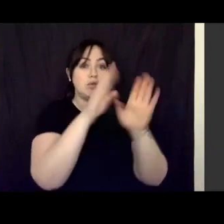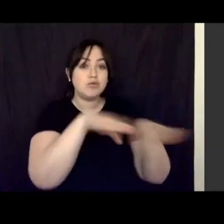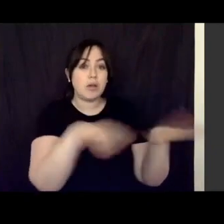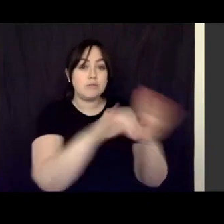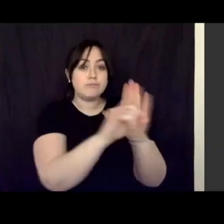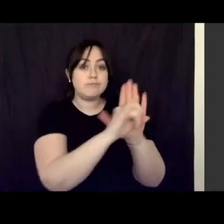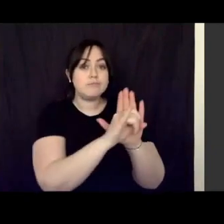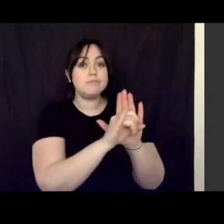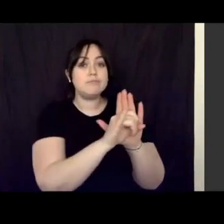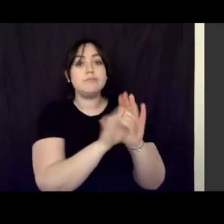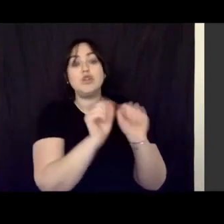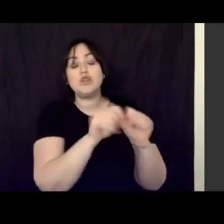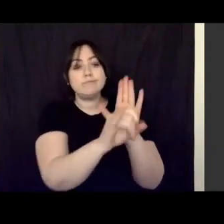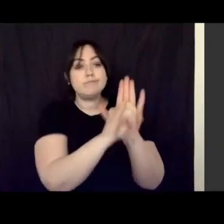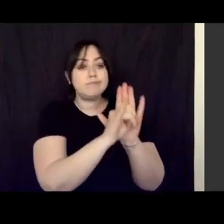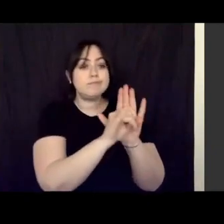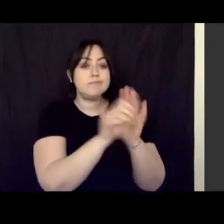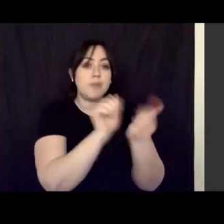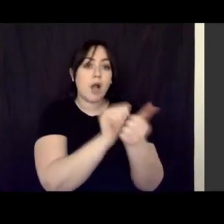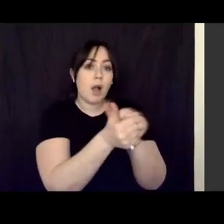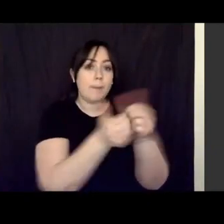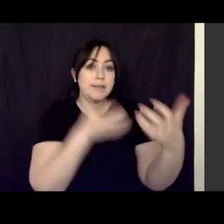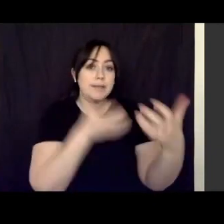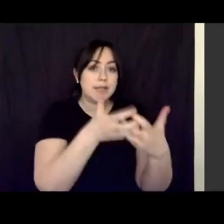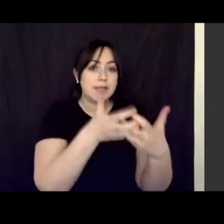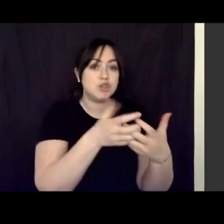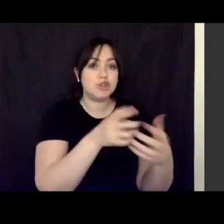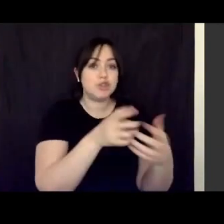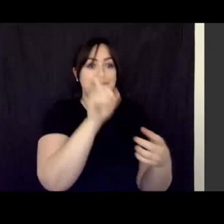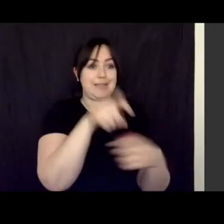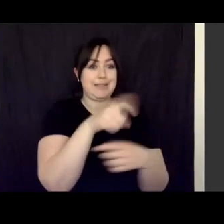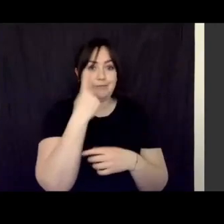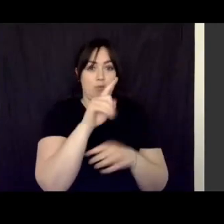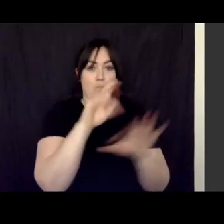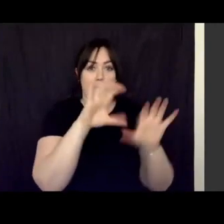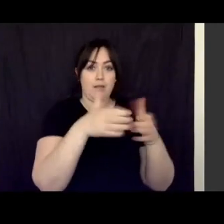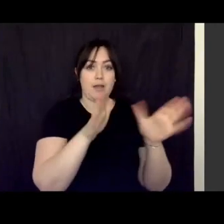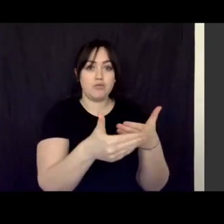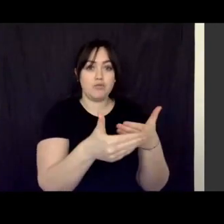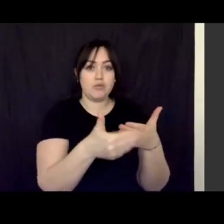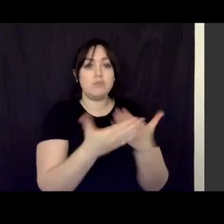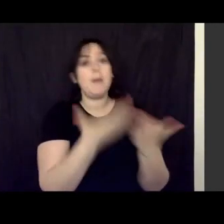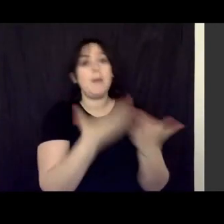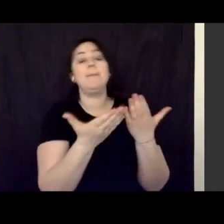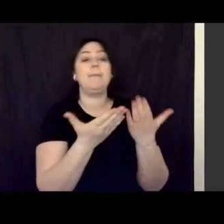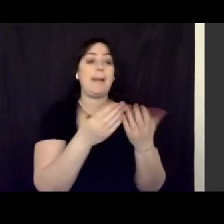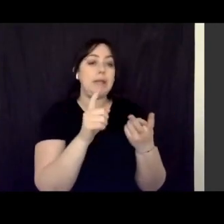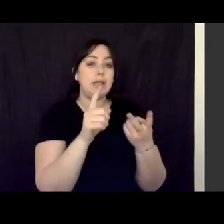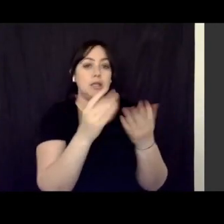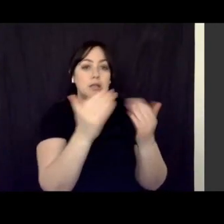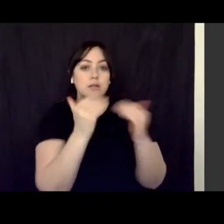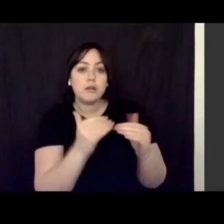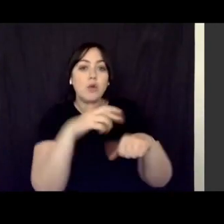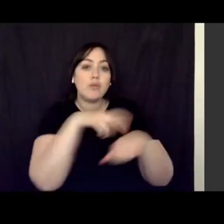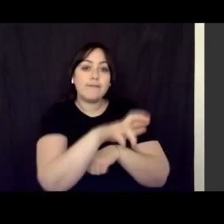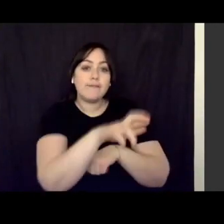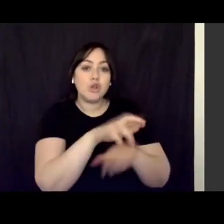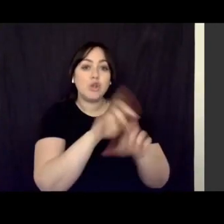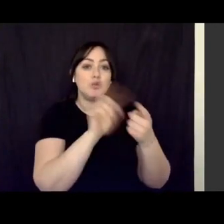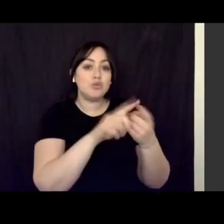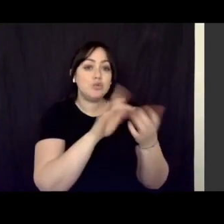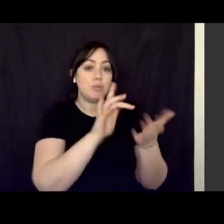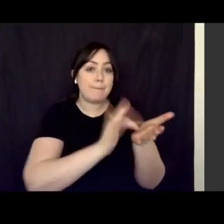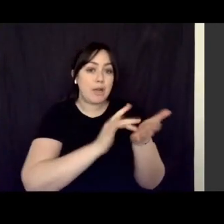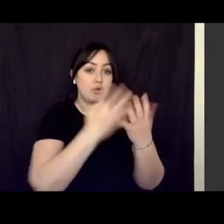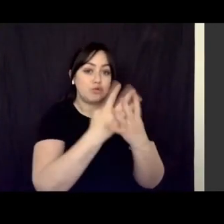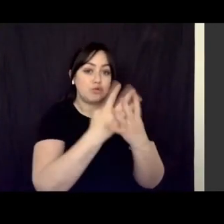in a classroom, particular classroom, maybe referring children to medical screening. So this child is at a high risk of having a